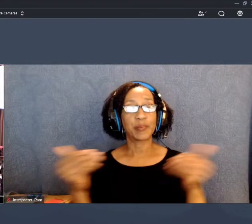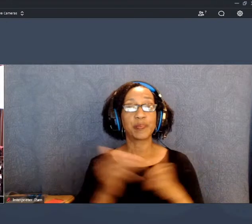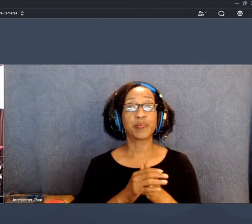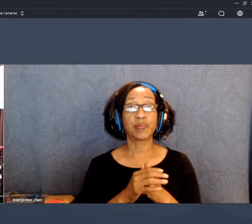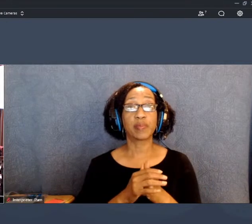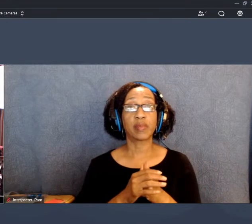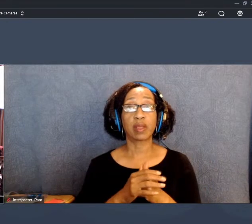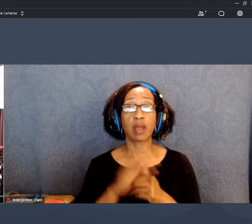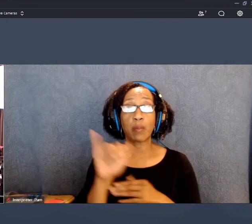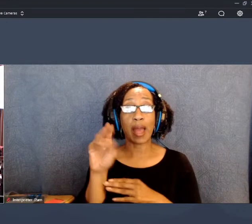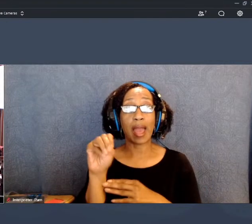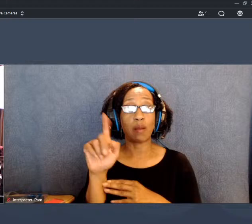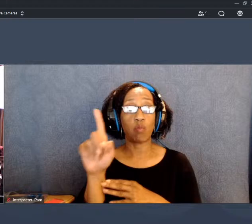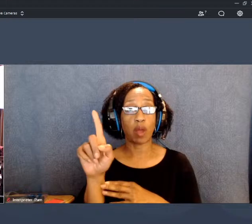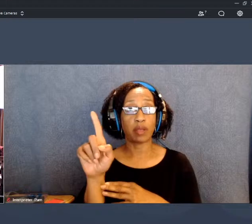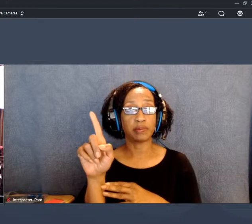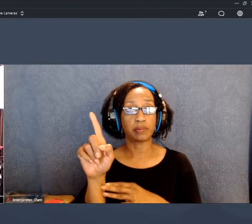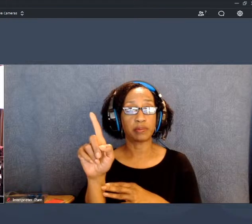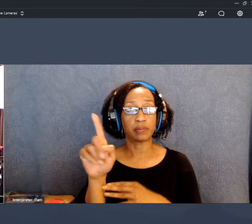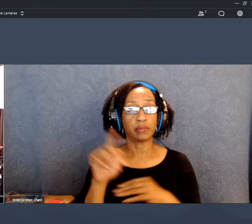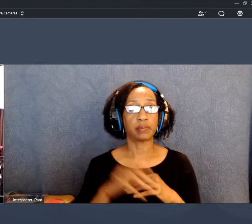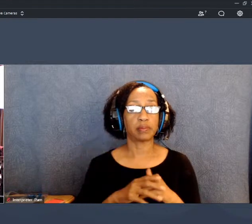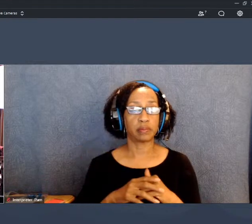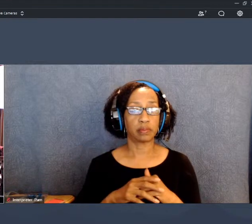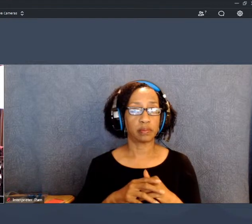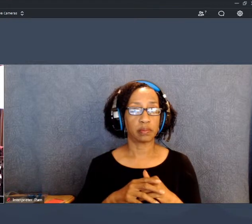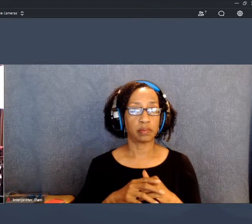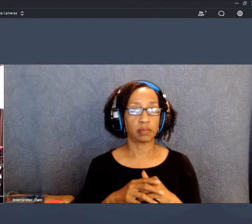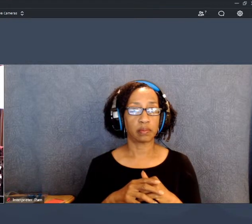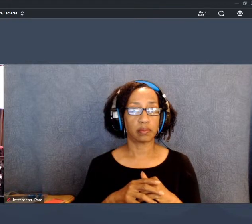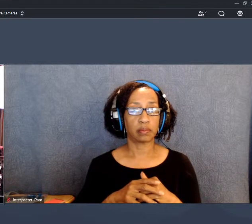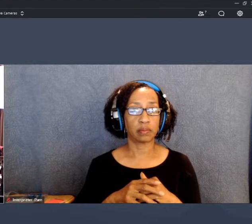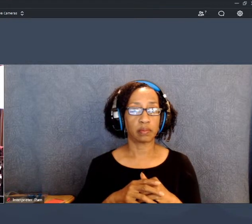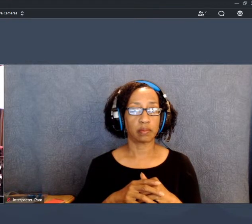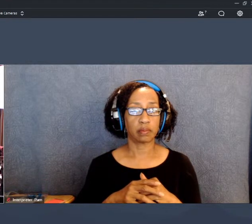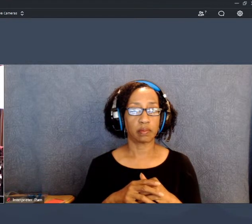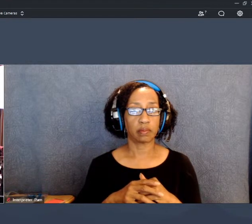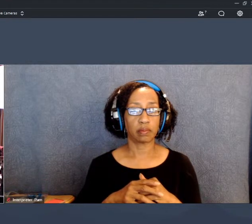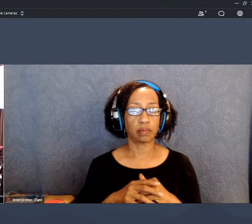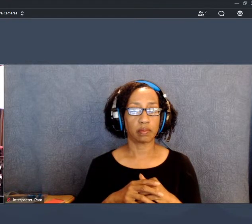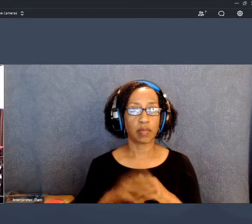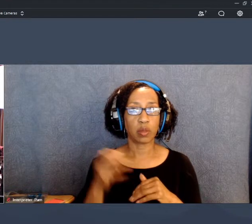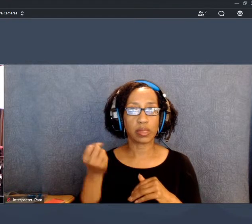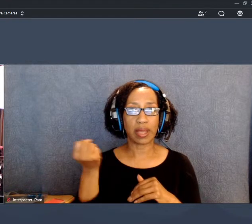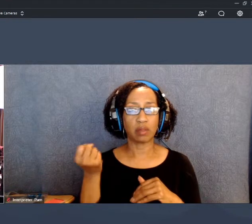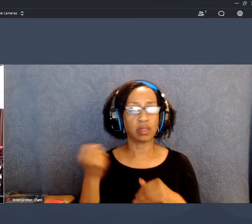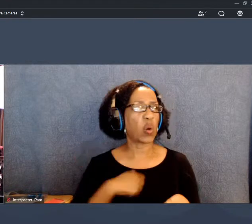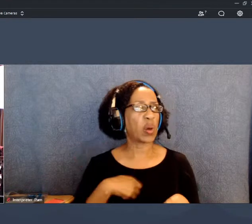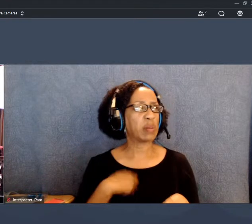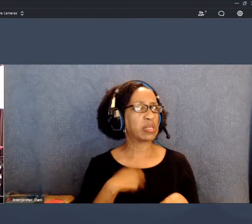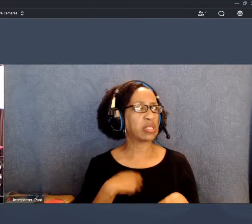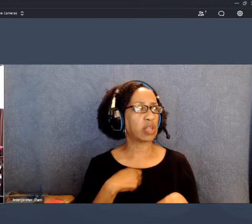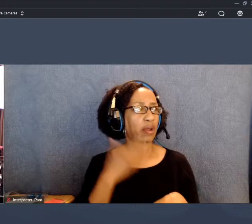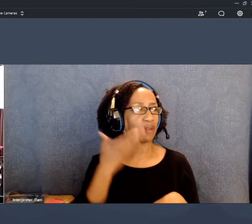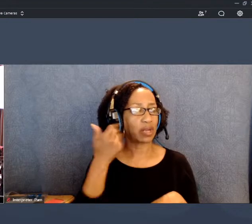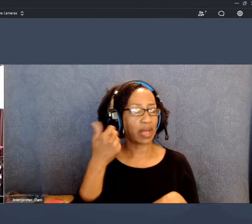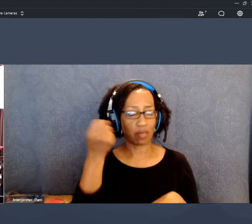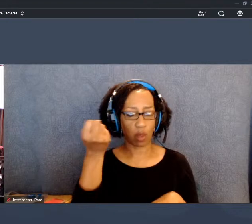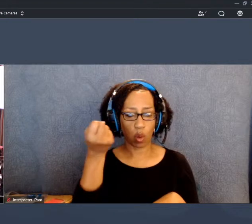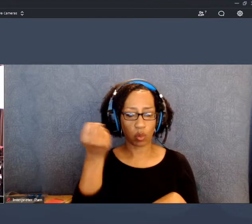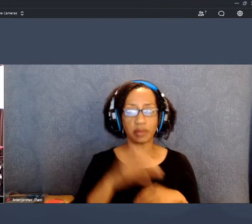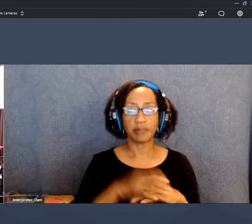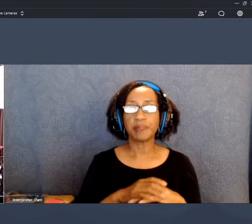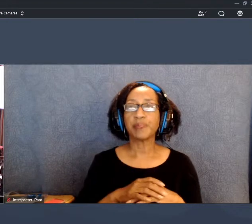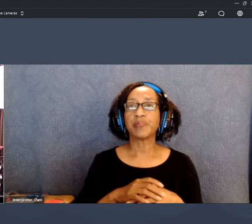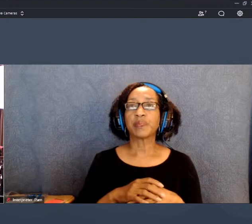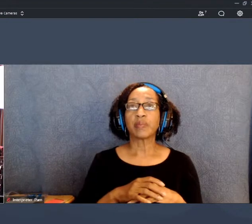1. Mr. Chairman, do we have any held or dropped items? Oh, I'm sorry, I forgot the holds. Colleagues, we have holds